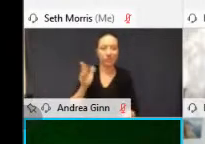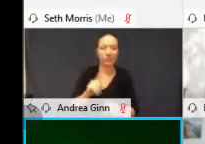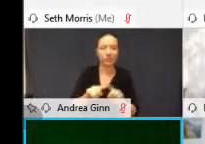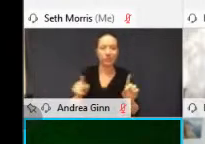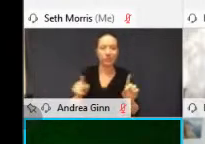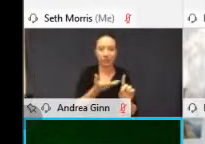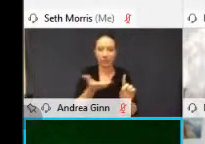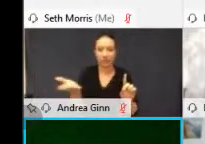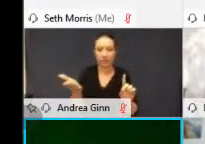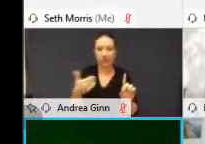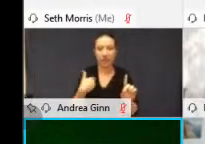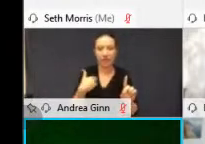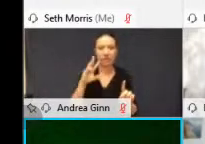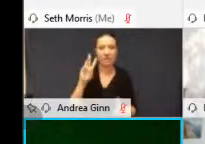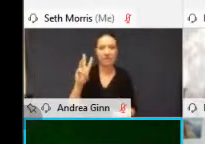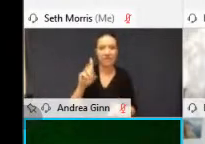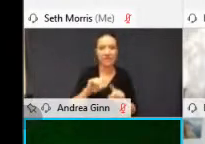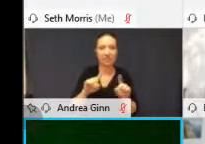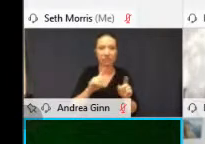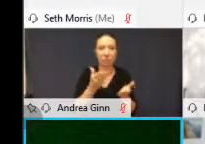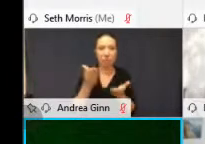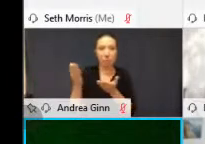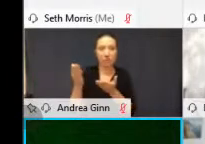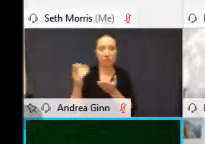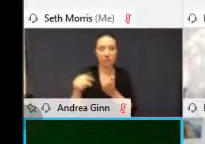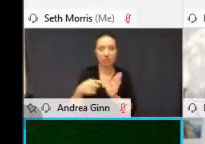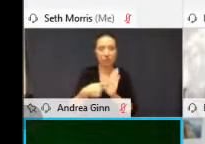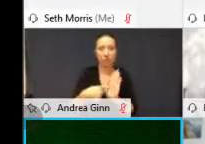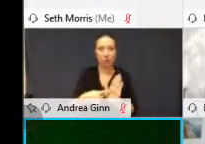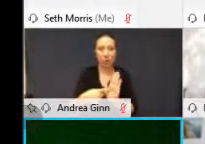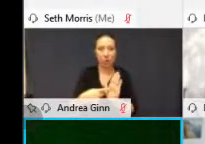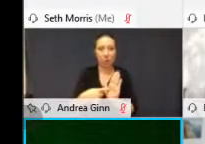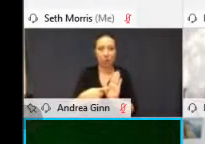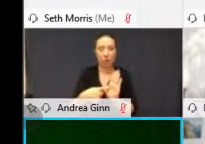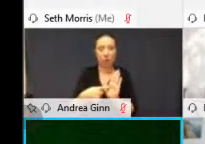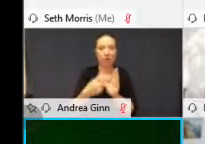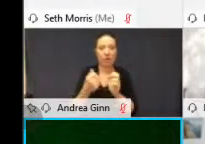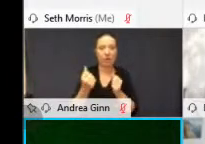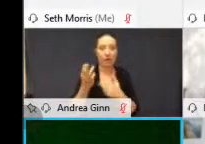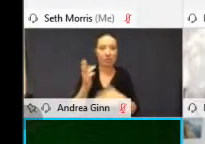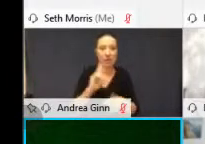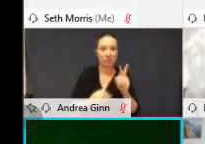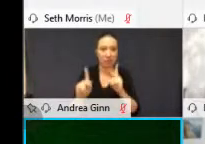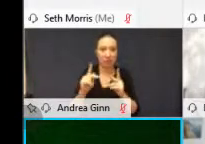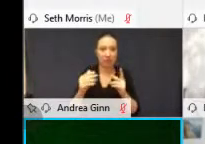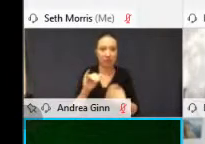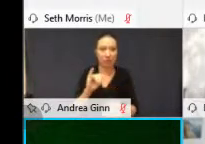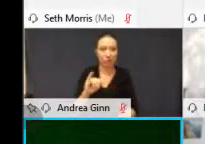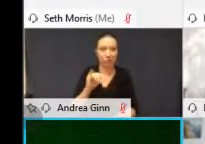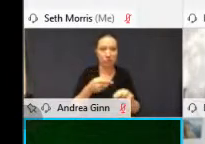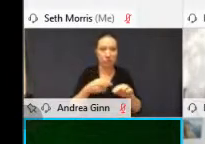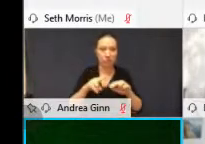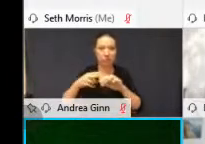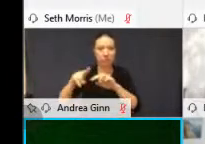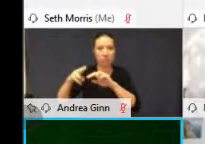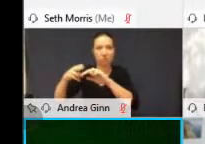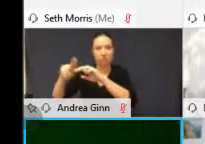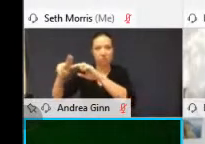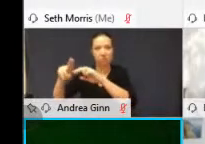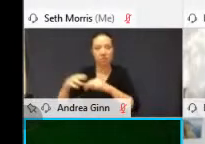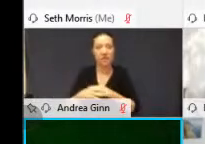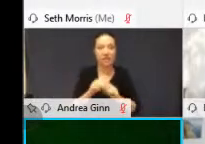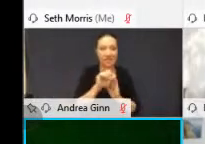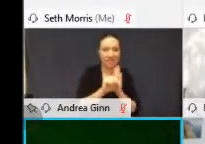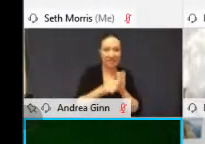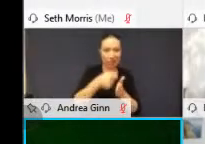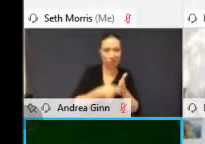six proposals showing the increases in the number of insured people and the additional costs to the